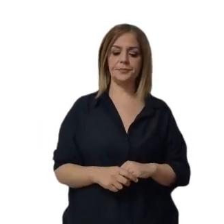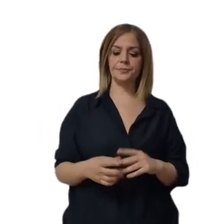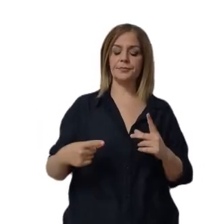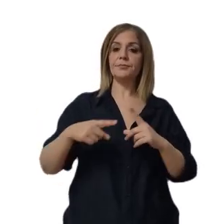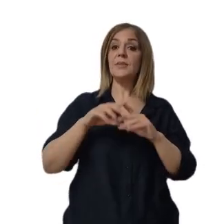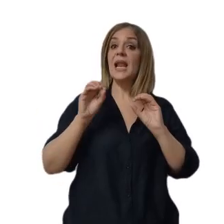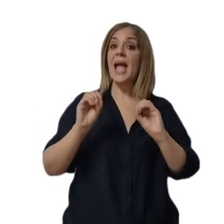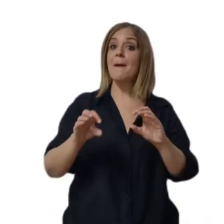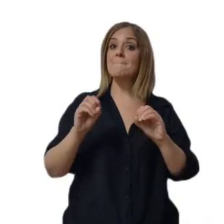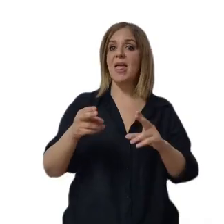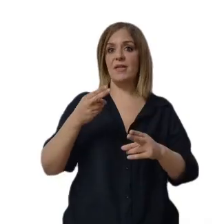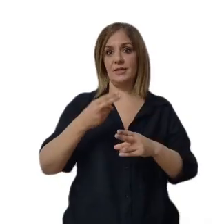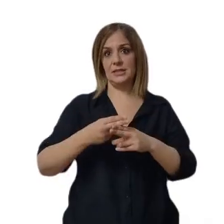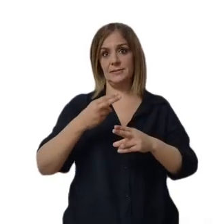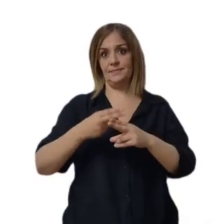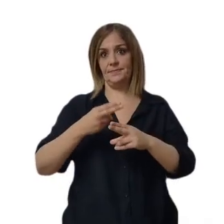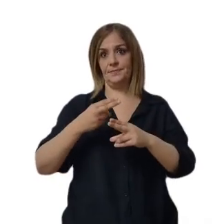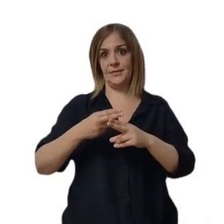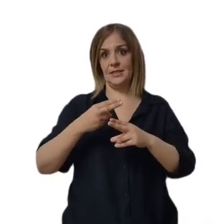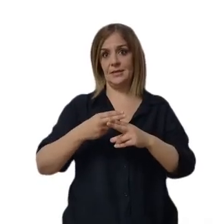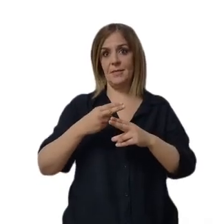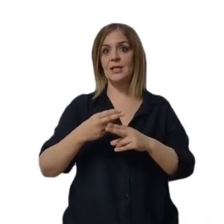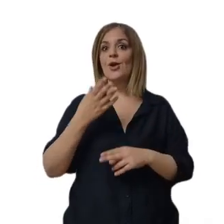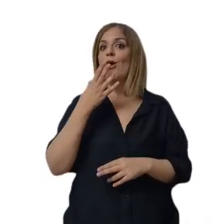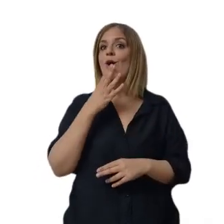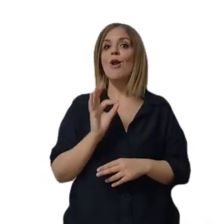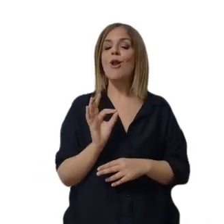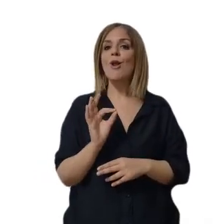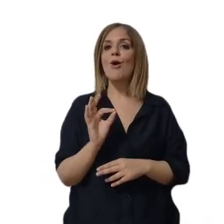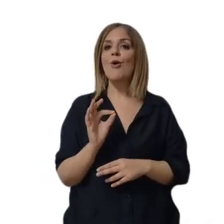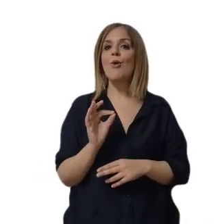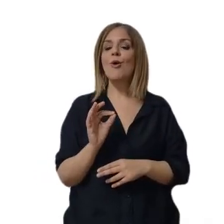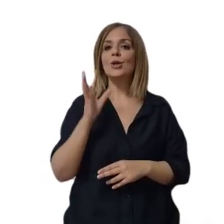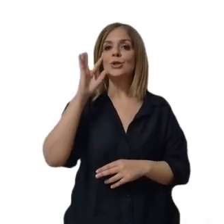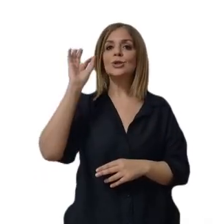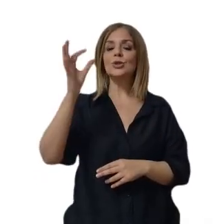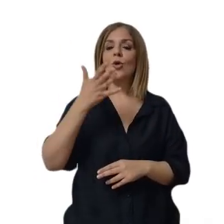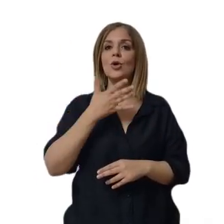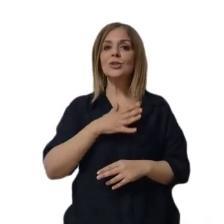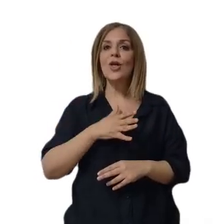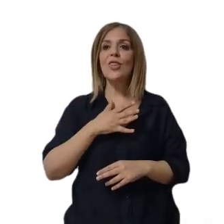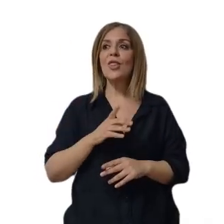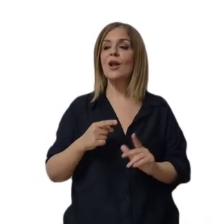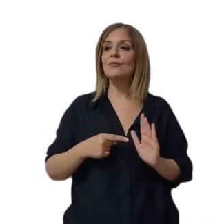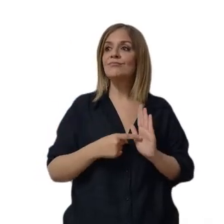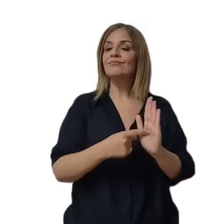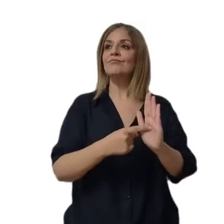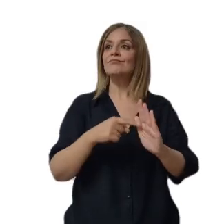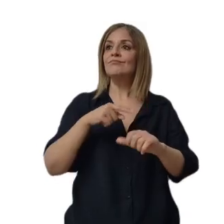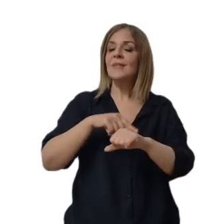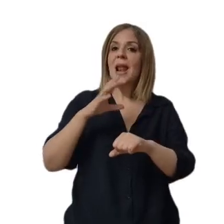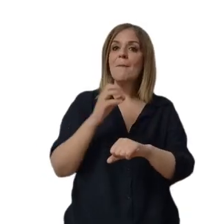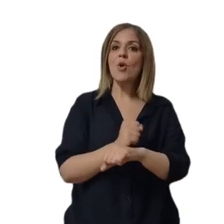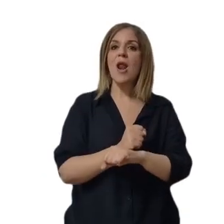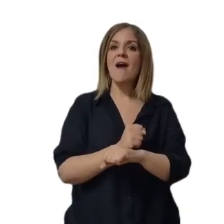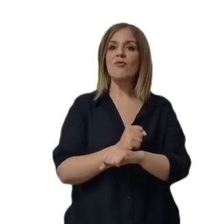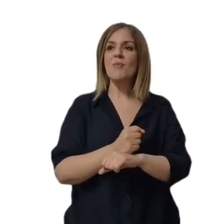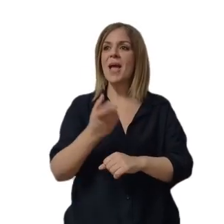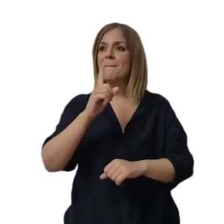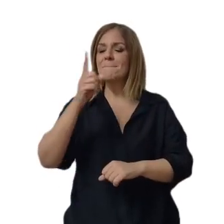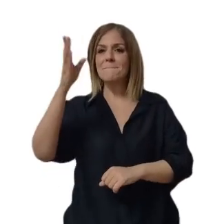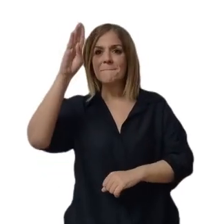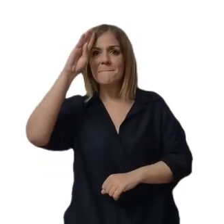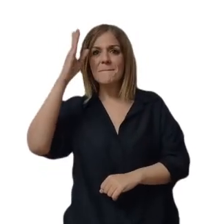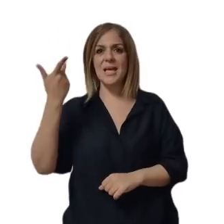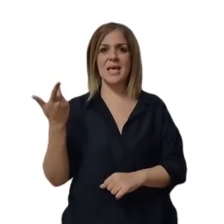Also, trainings are important in order to prevent emergency, and